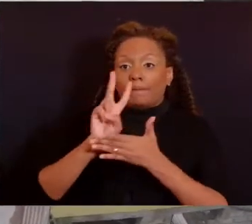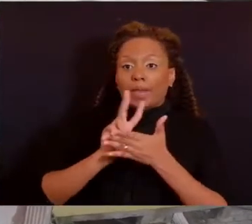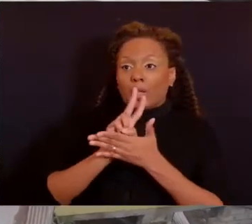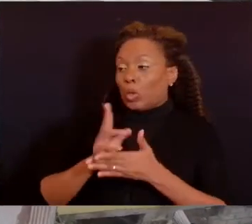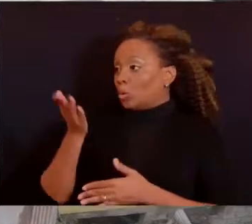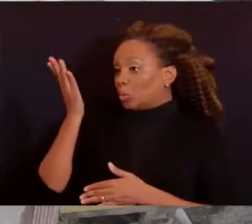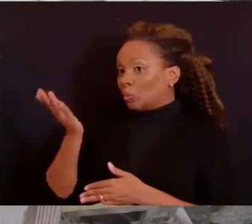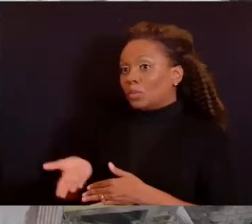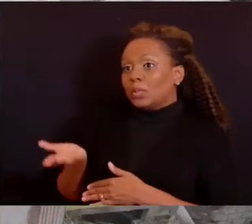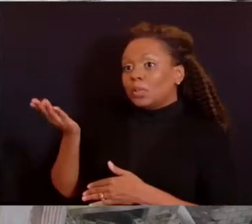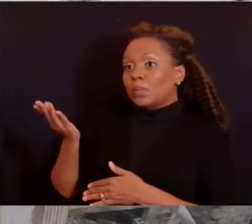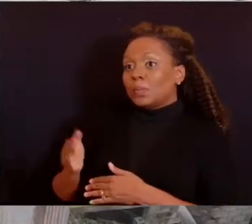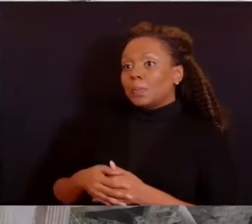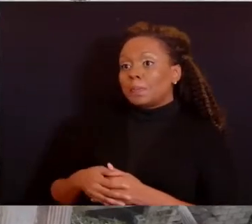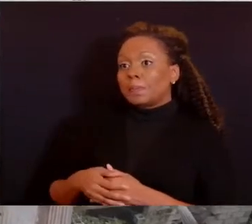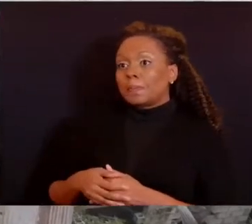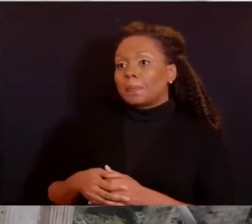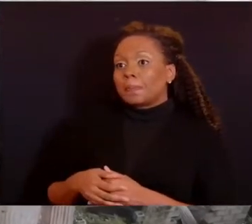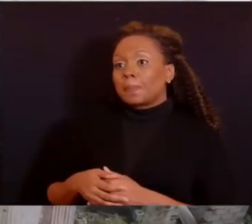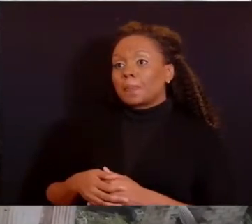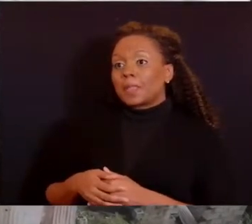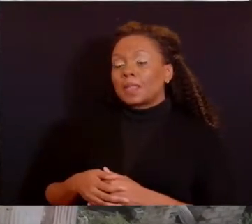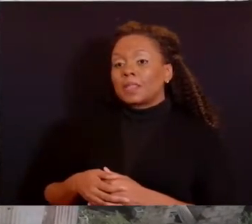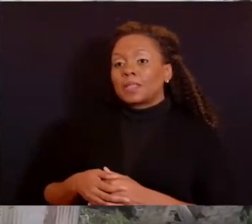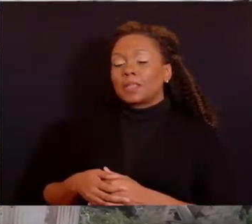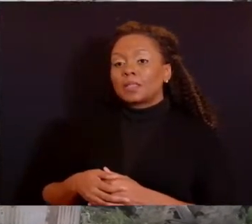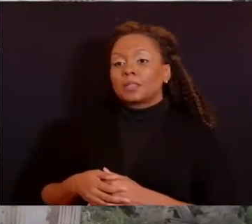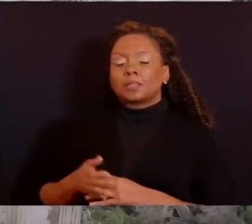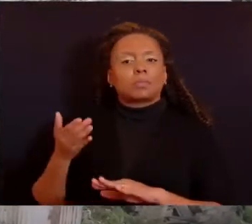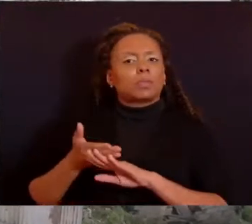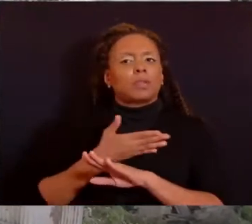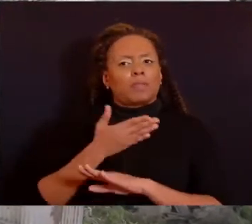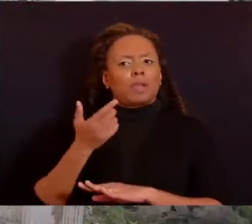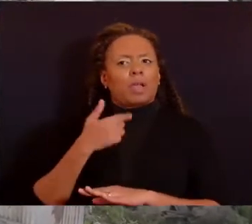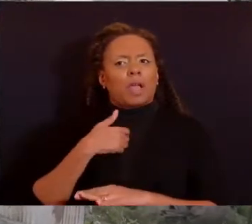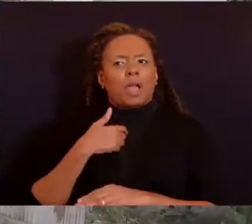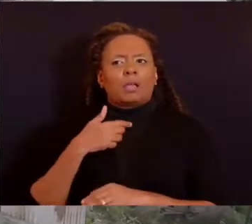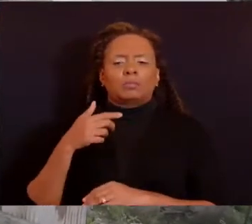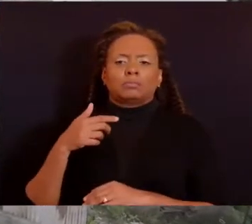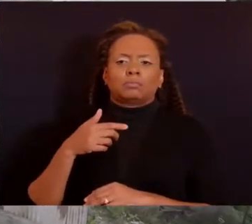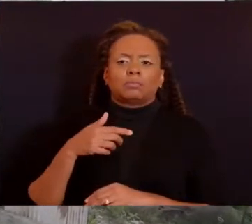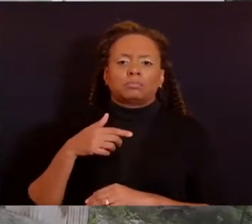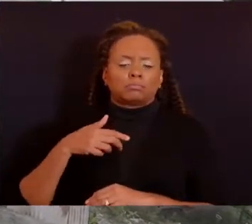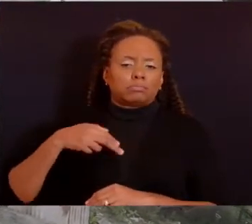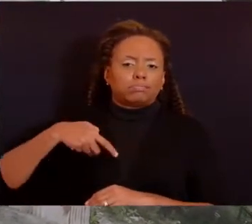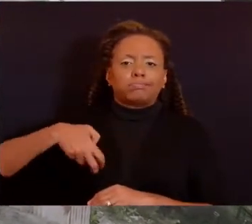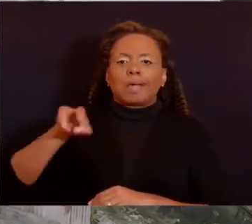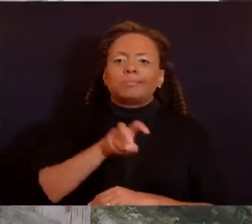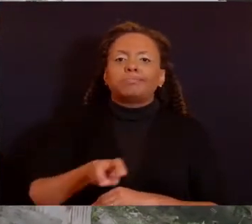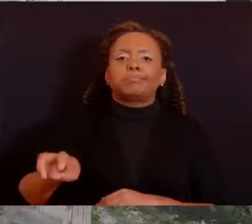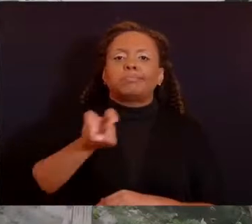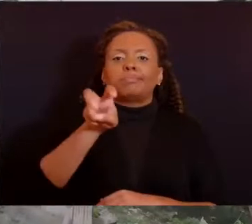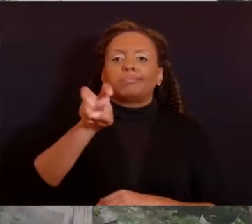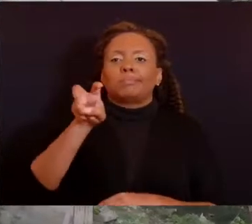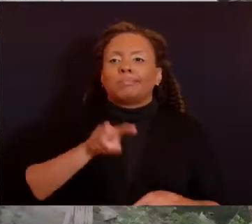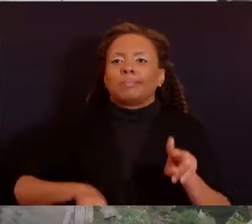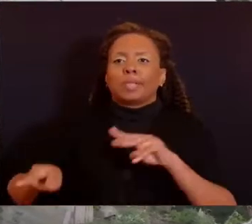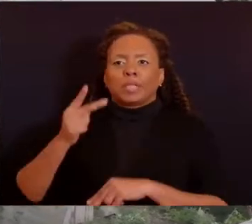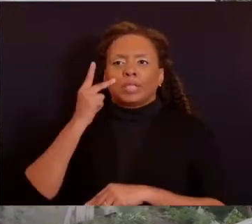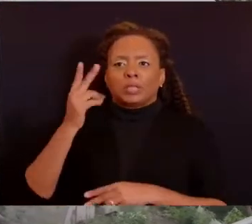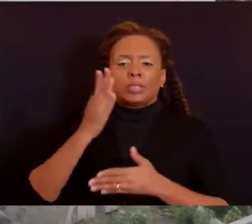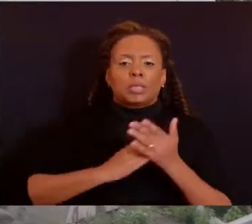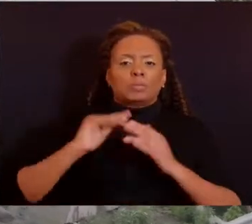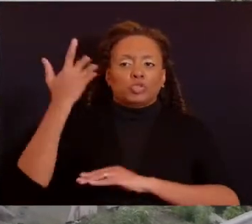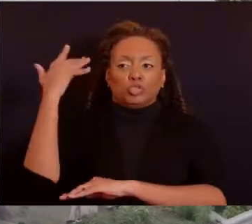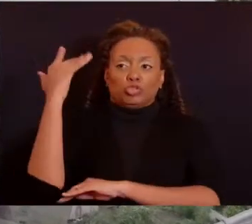I tell you. Earlier in the day, before we went on the road, I would have spoken about the fallen trees. Where we're looking